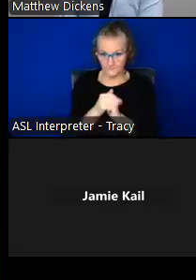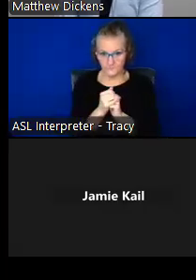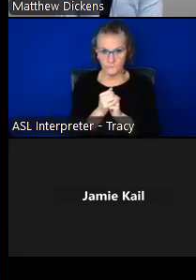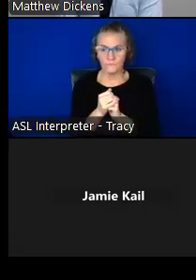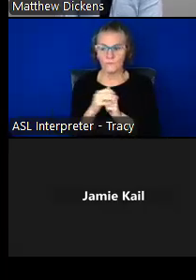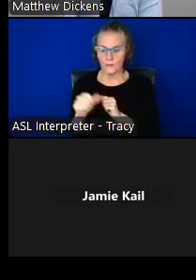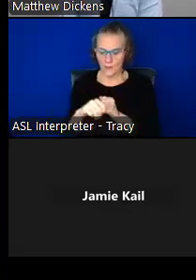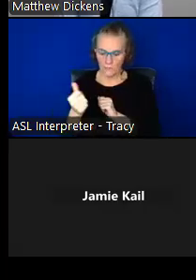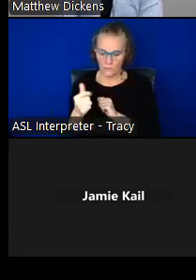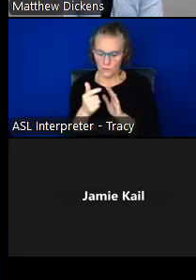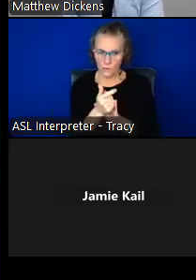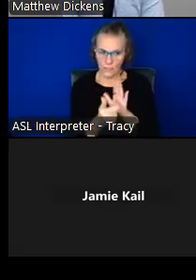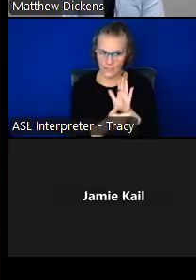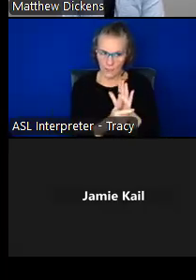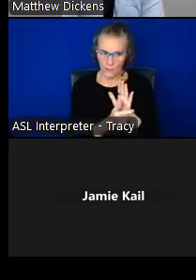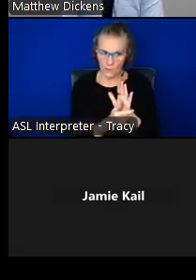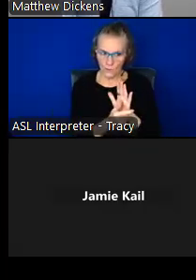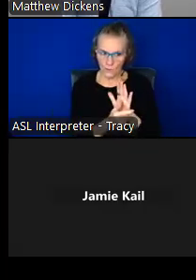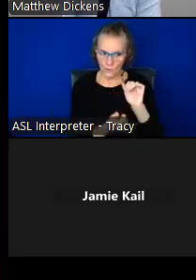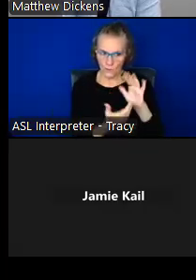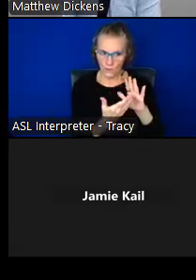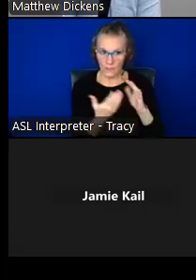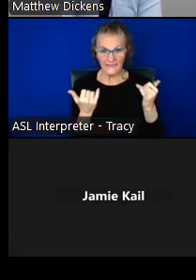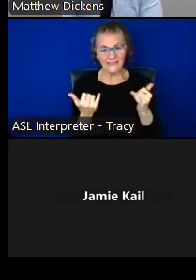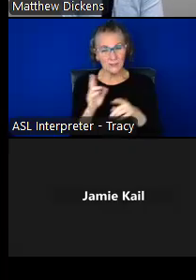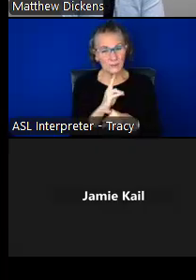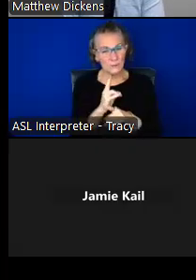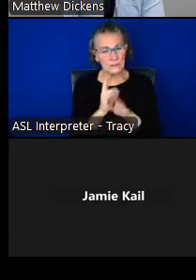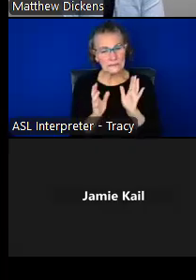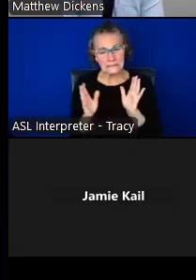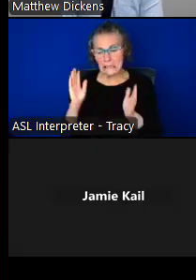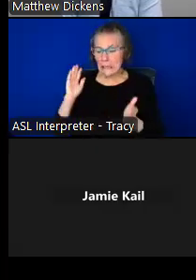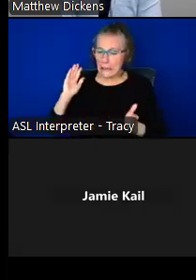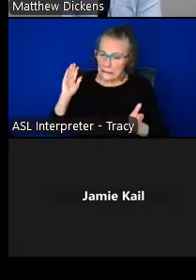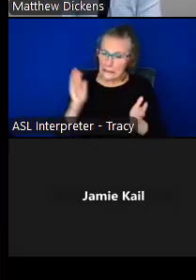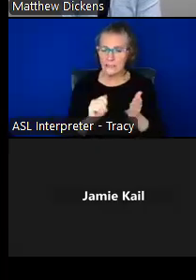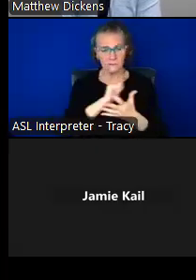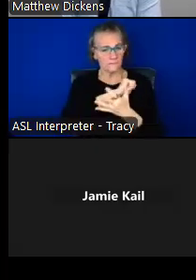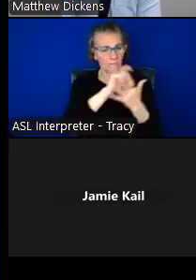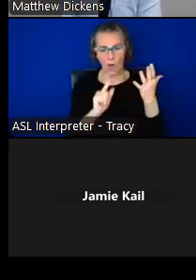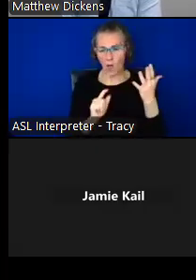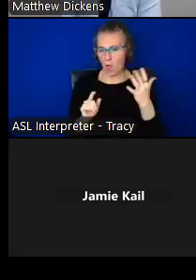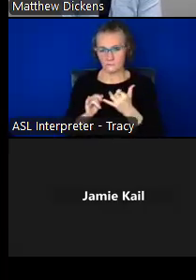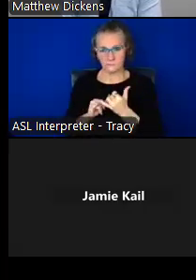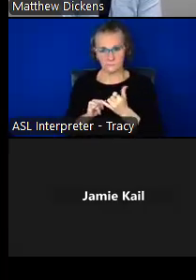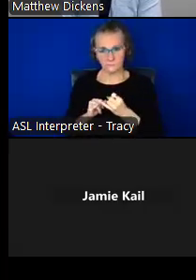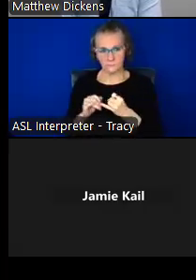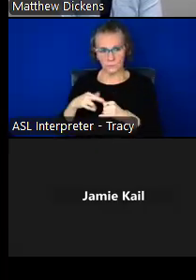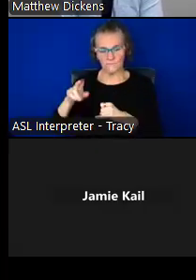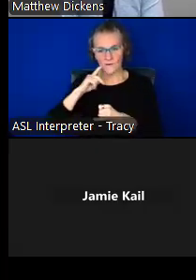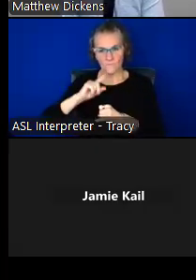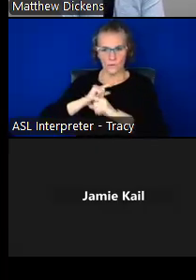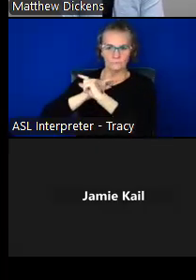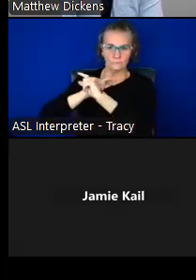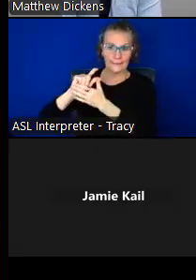Another legal alternative, and this one is used probably the most sparingly out of all of these, is a referral for